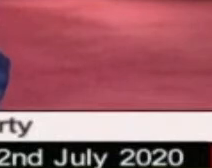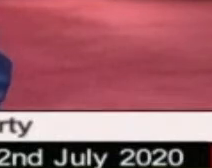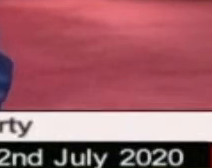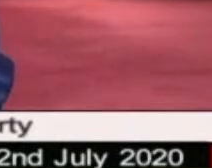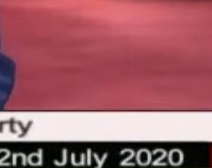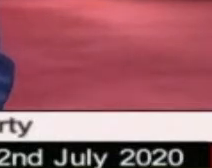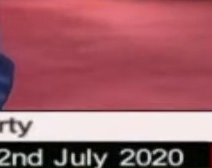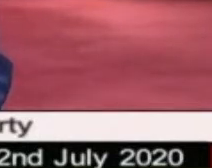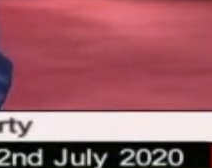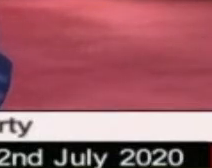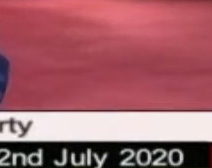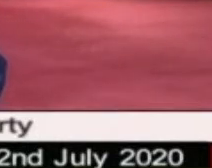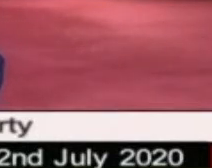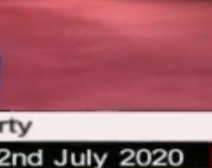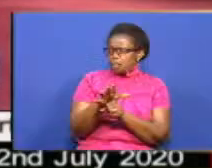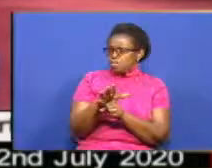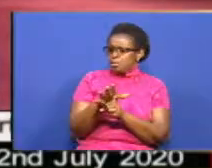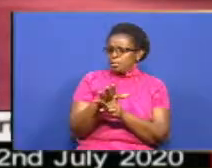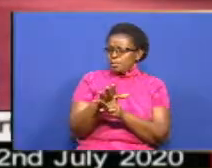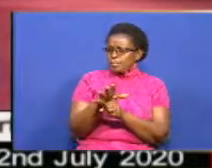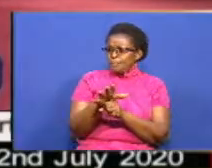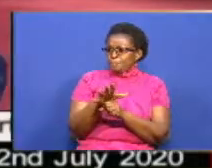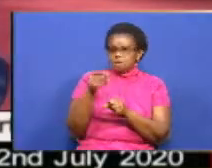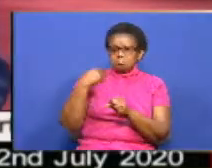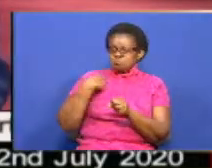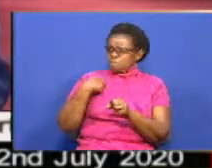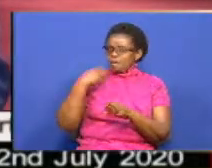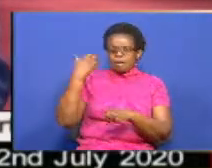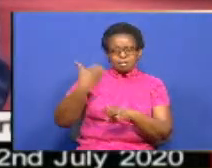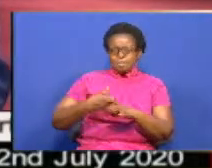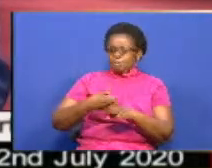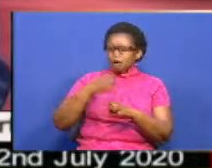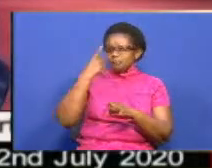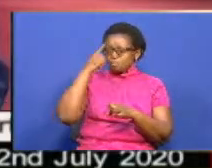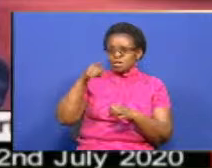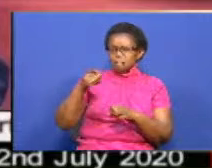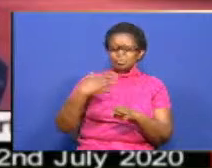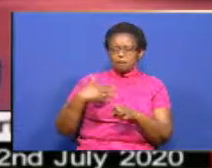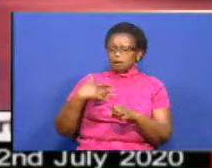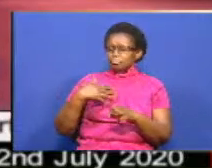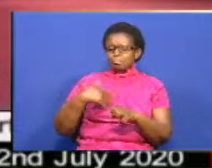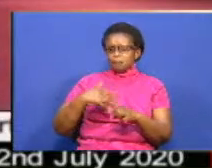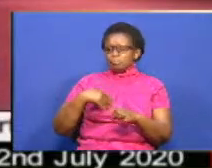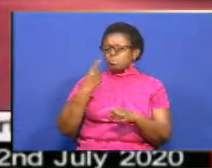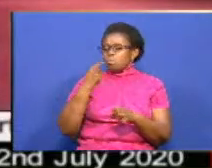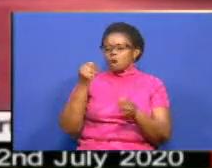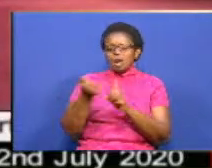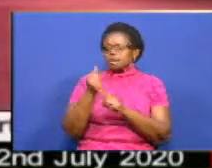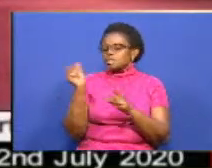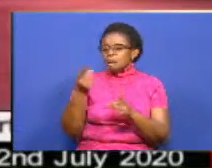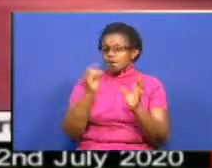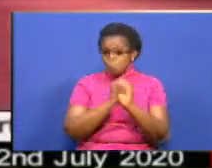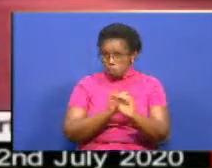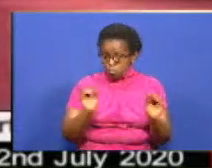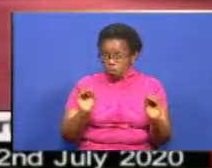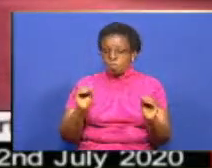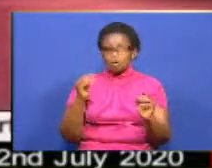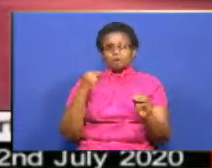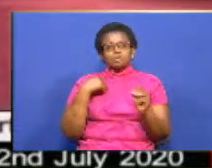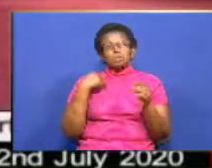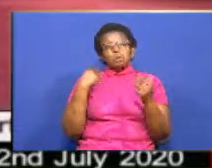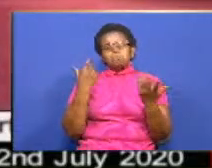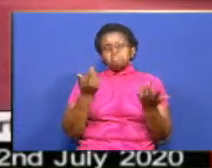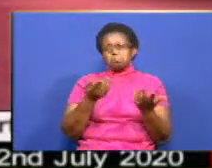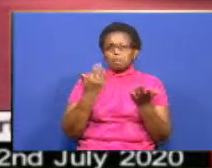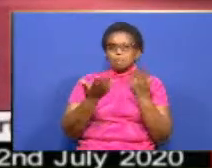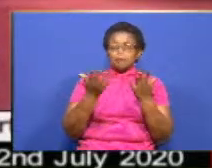a result of COVID-19, Mr. Speaker, it is very difficult for these Kenyans. So, Mr. Speaker, could the